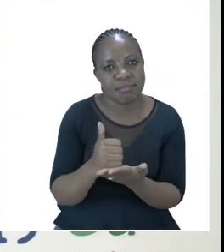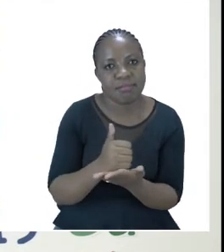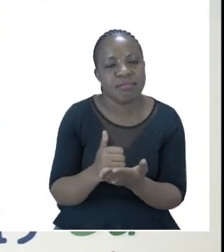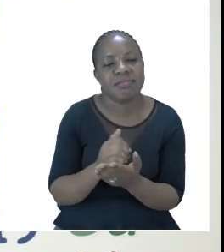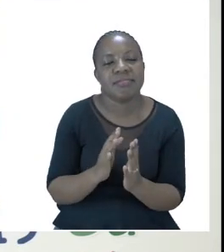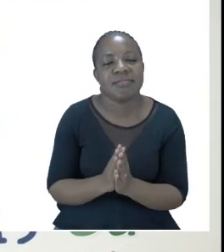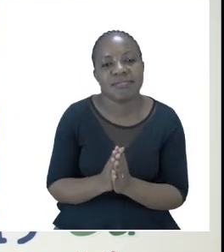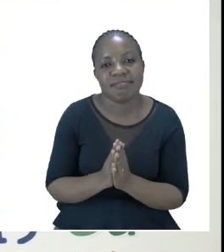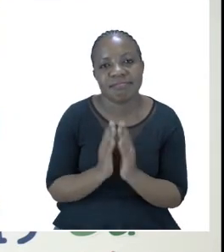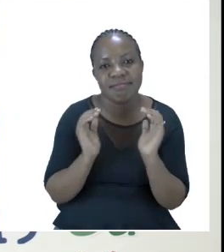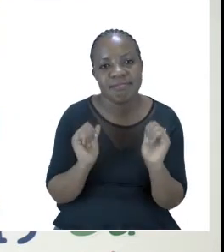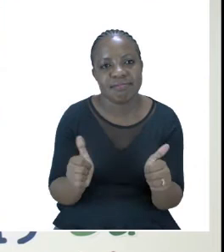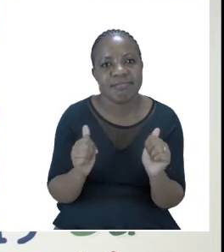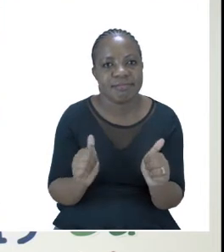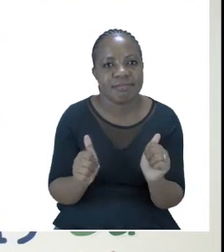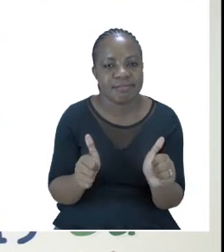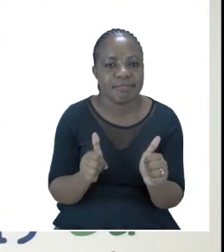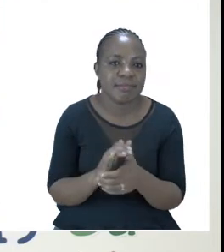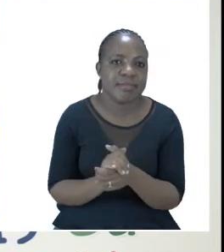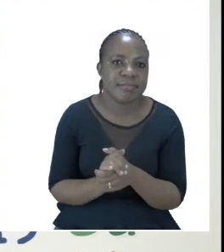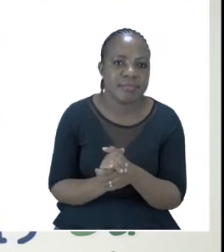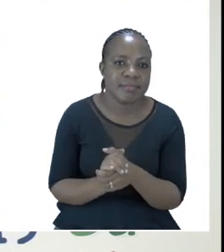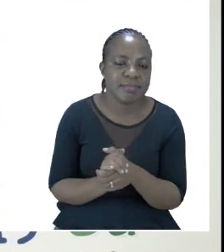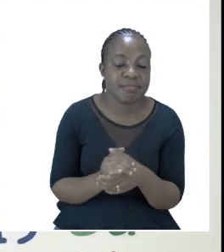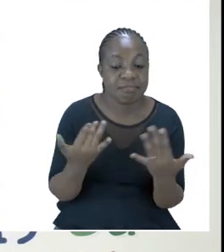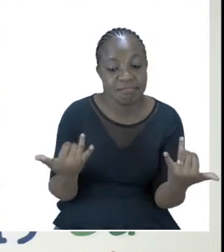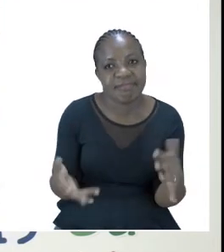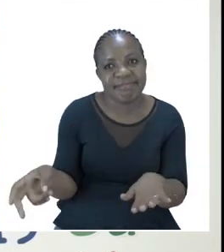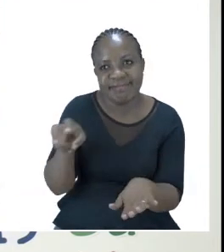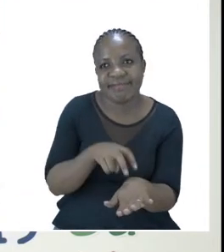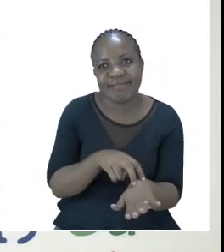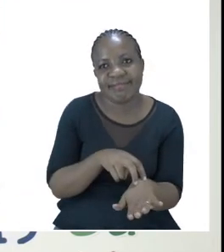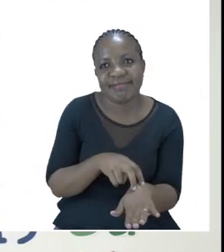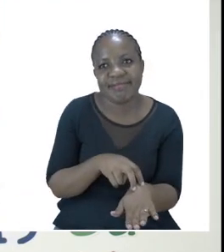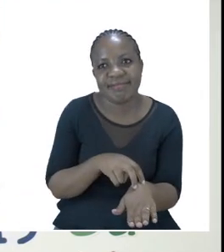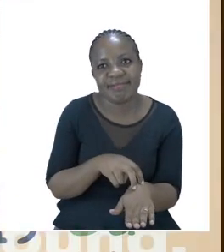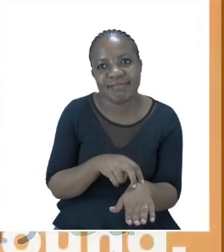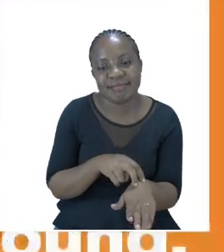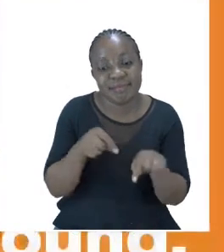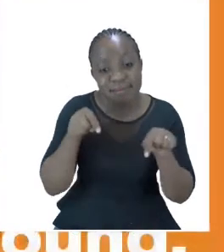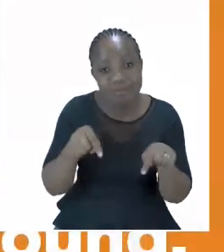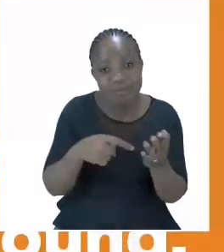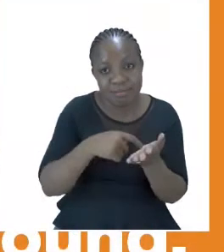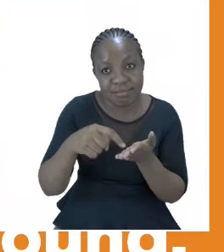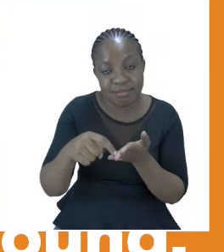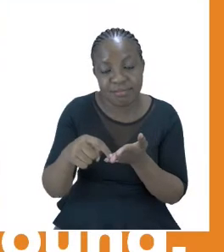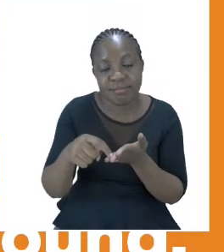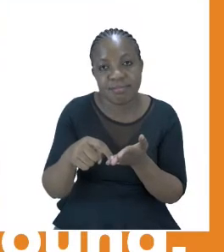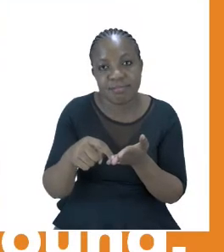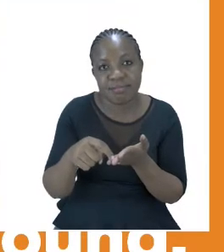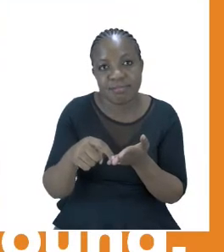Well done! Now we are ready. This week for our lesson